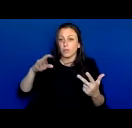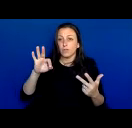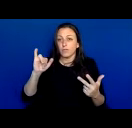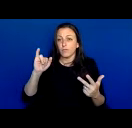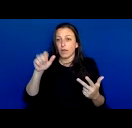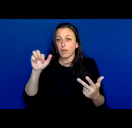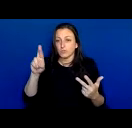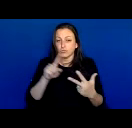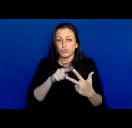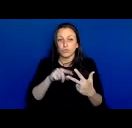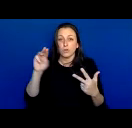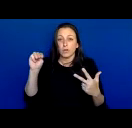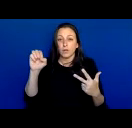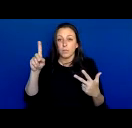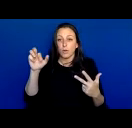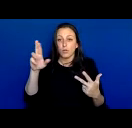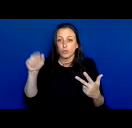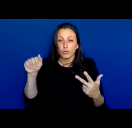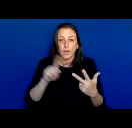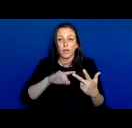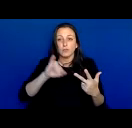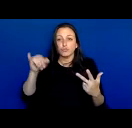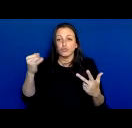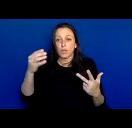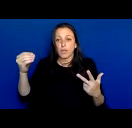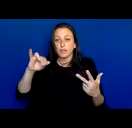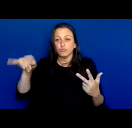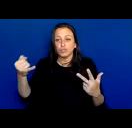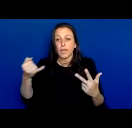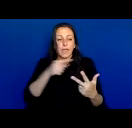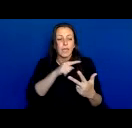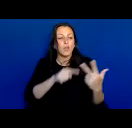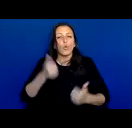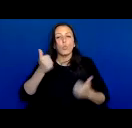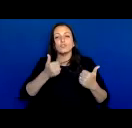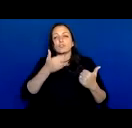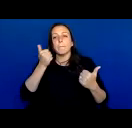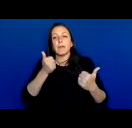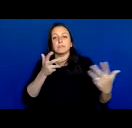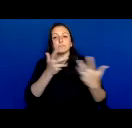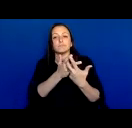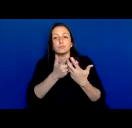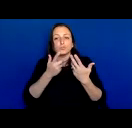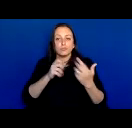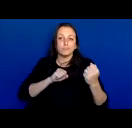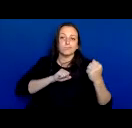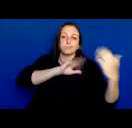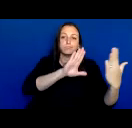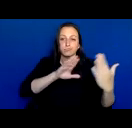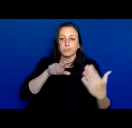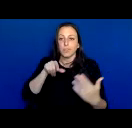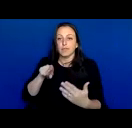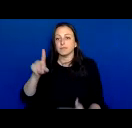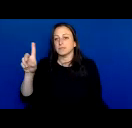vaccine? Which ones seem best suited to deal with that variant? Do you have any view on that?